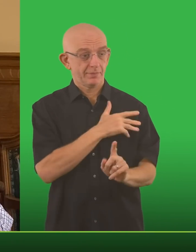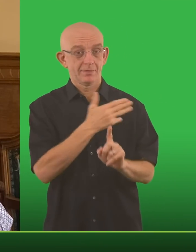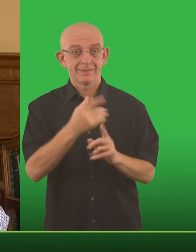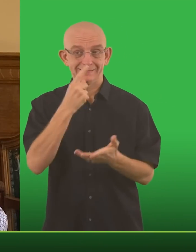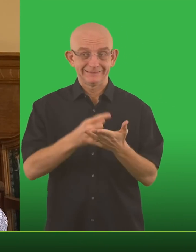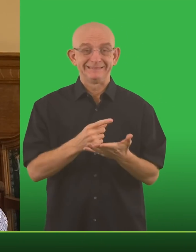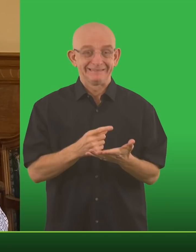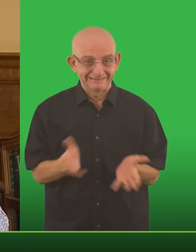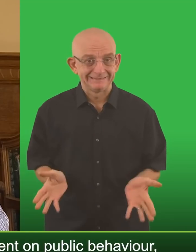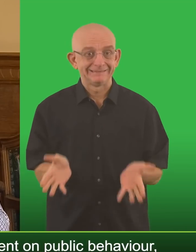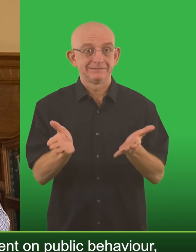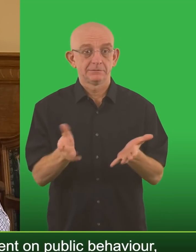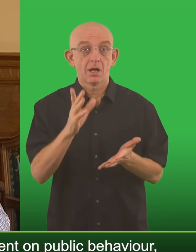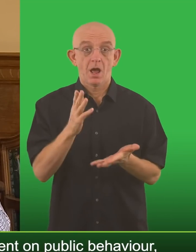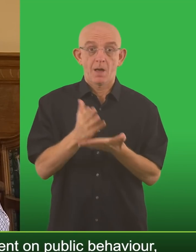months.